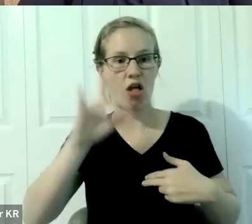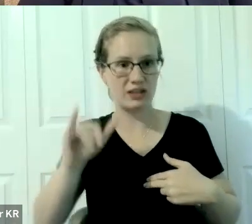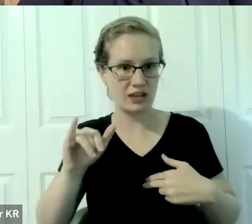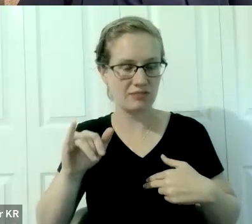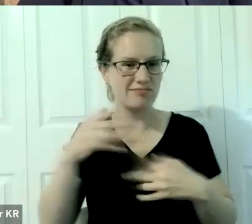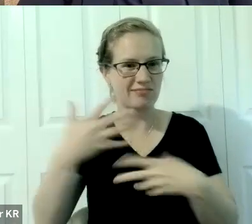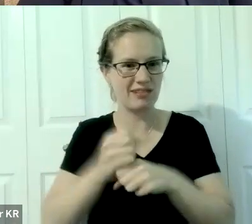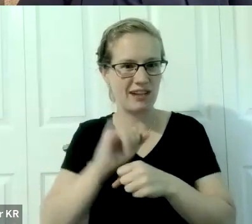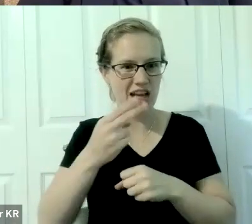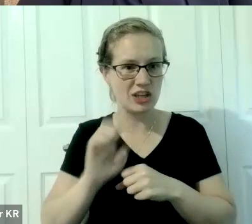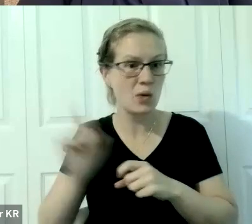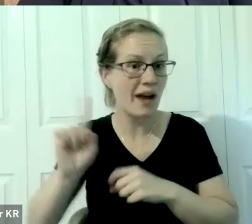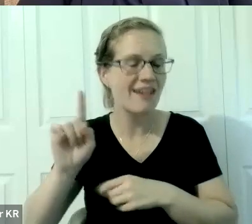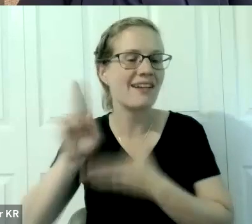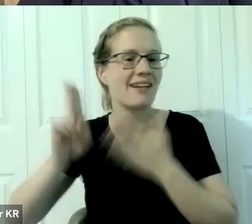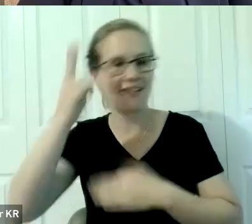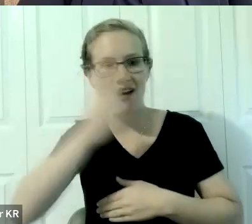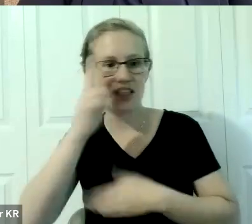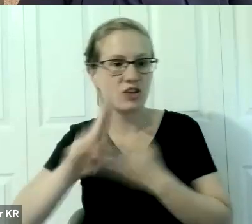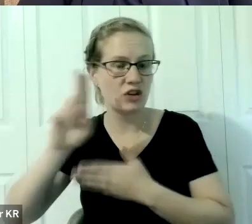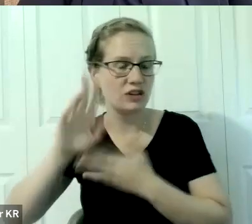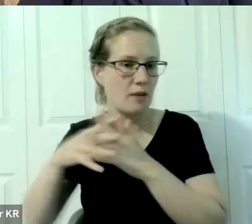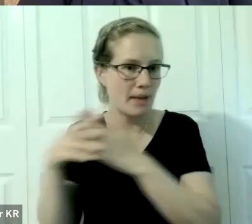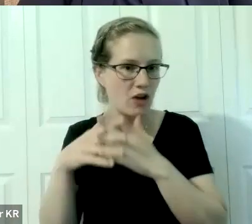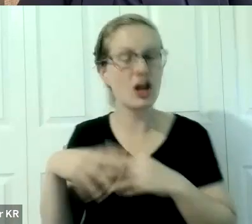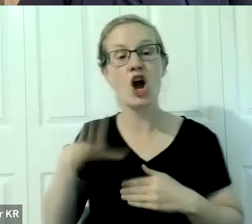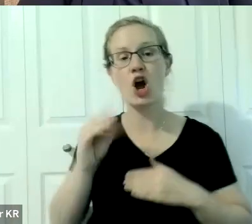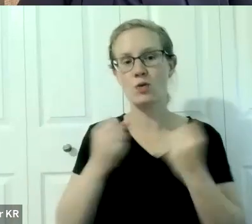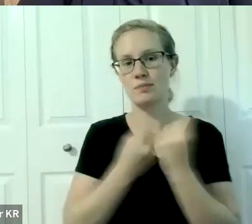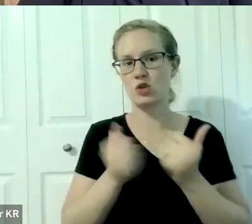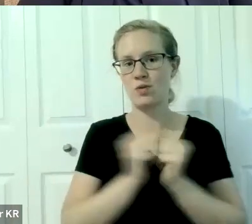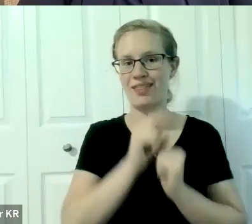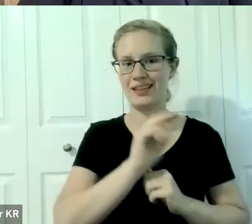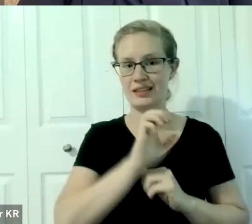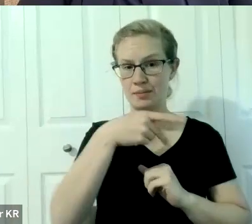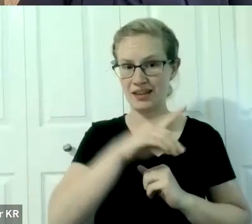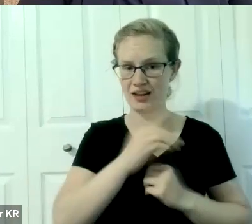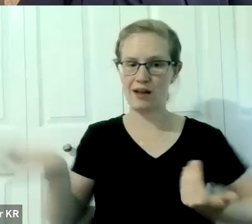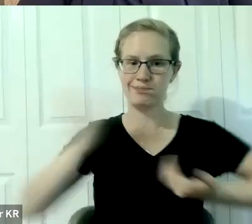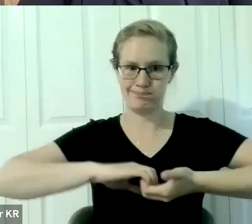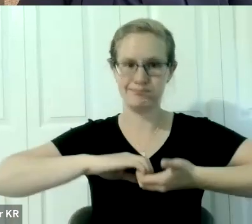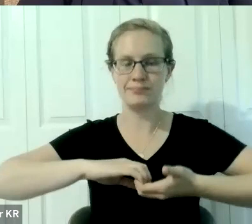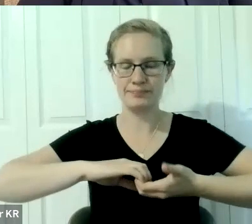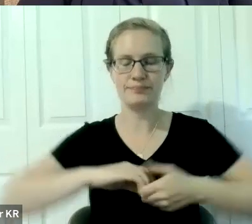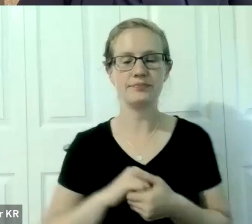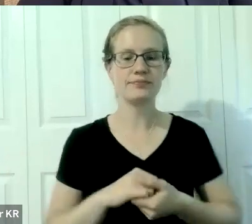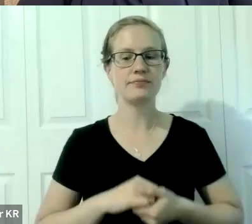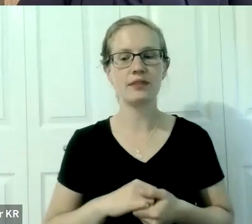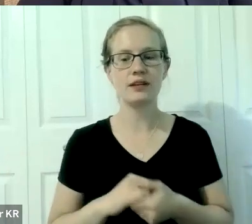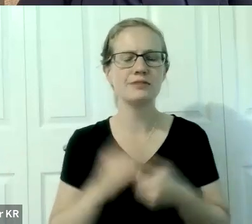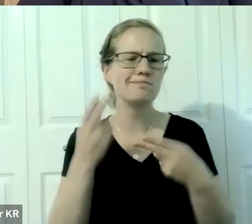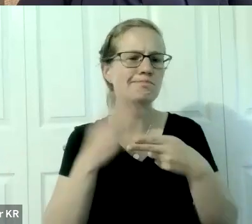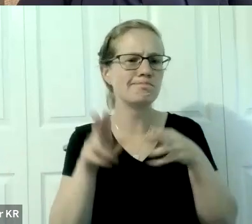Catholic University of America, and as I mentioned, co-sponsored with the National Catholic Partnership on Disability. And just a